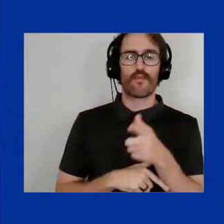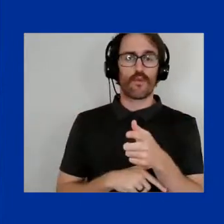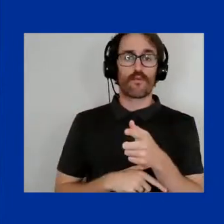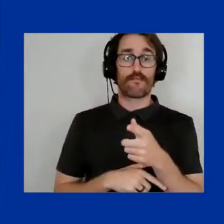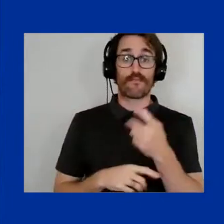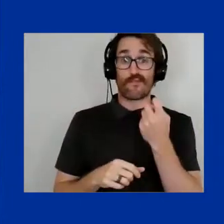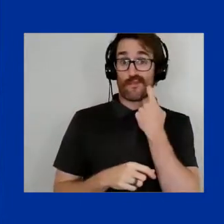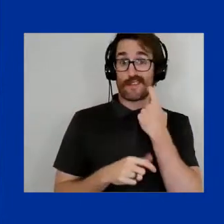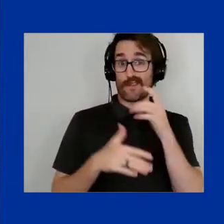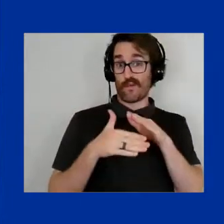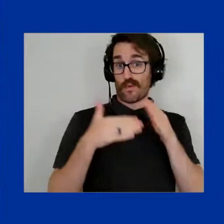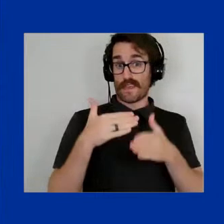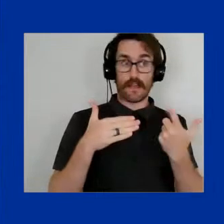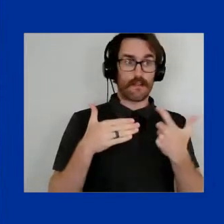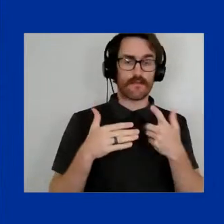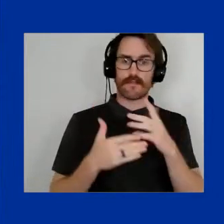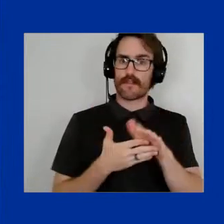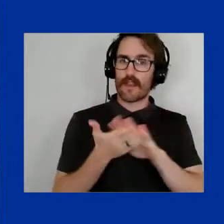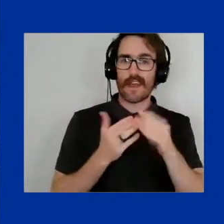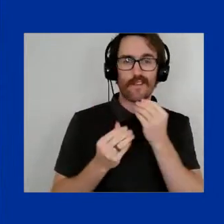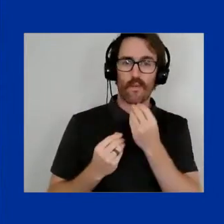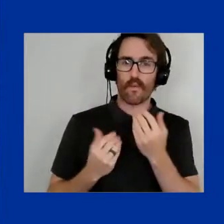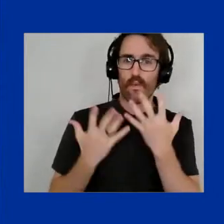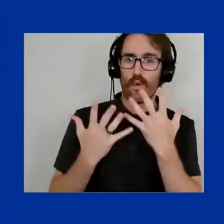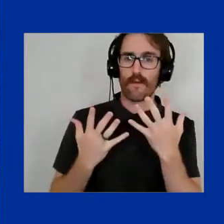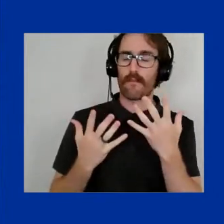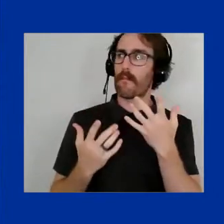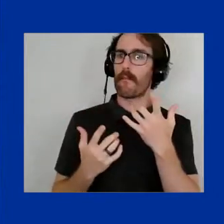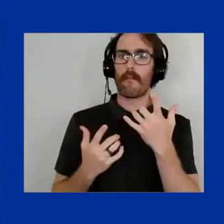temperatures and you're overwhelmed with calls,